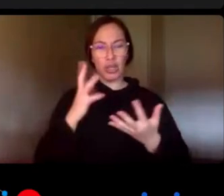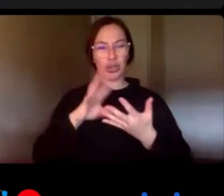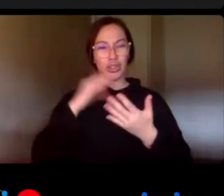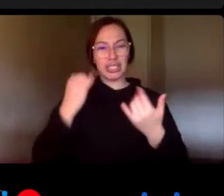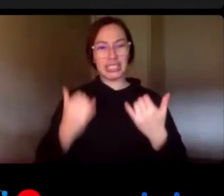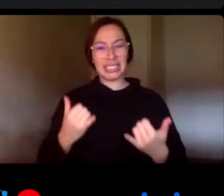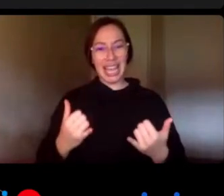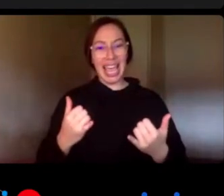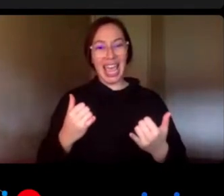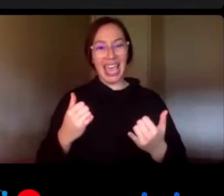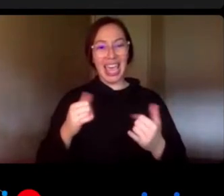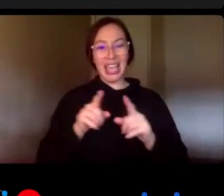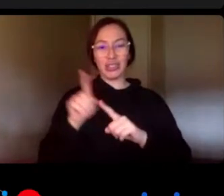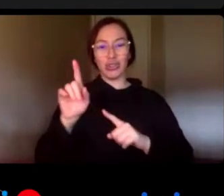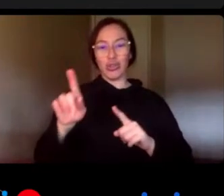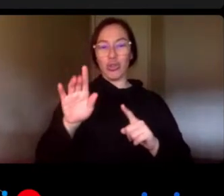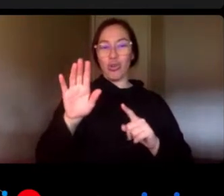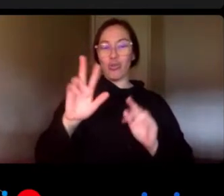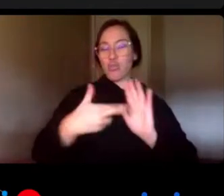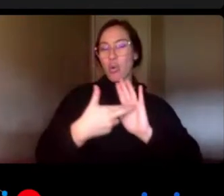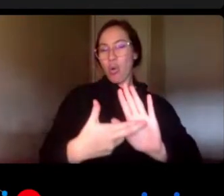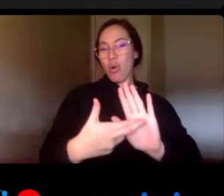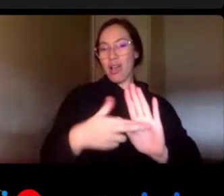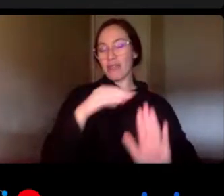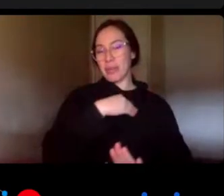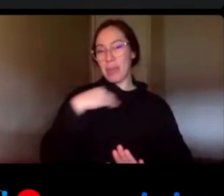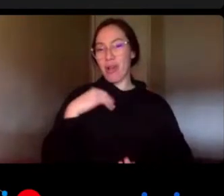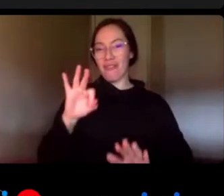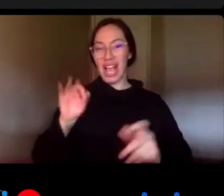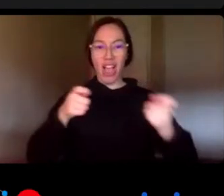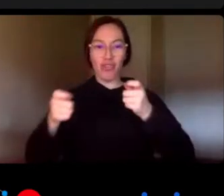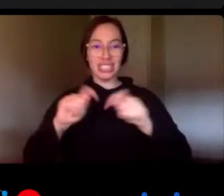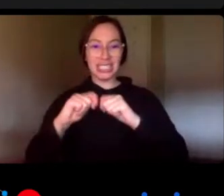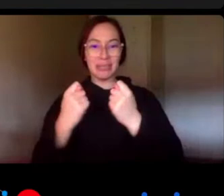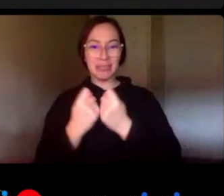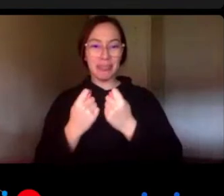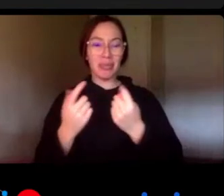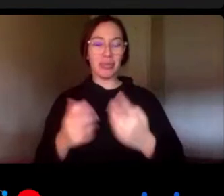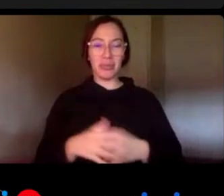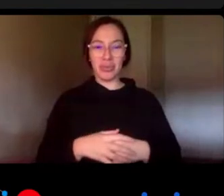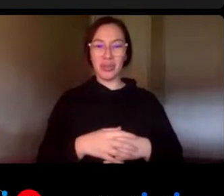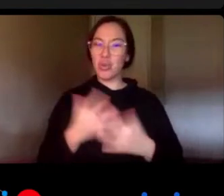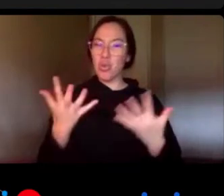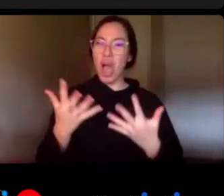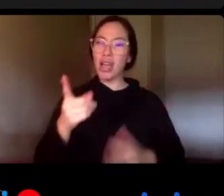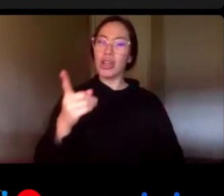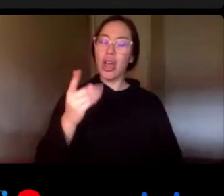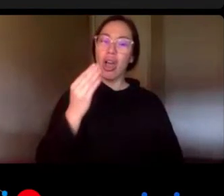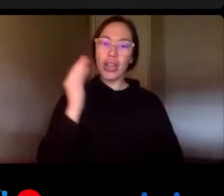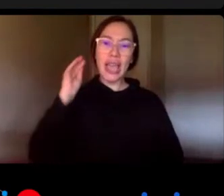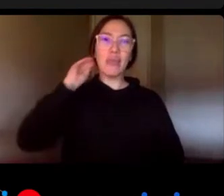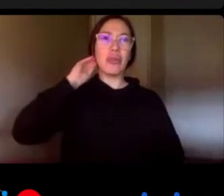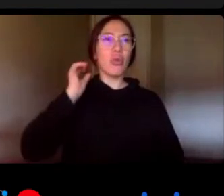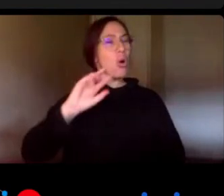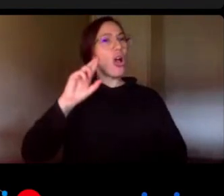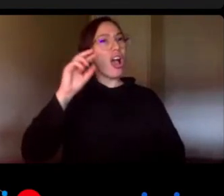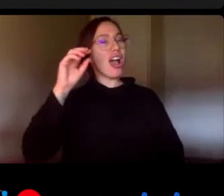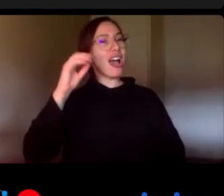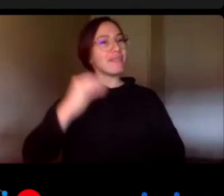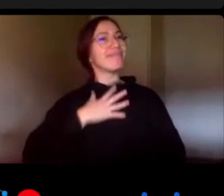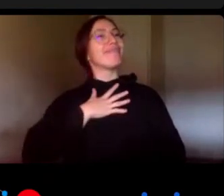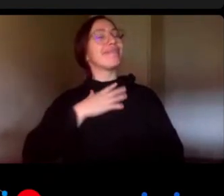writing that you can't say that of, that you came away with, or maybe a reminder of something that mattered to